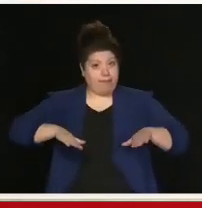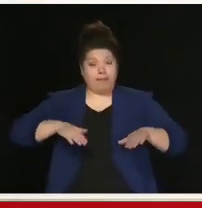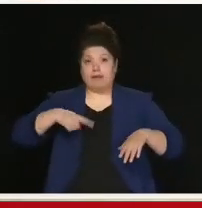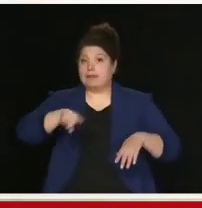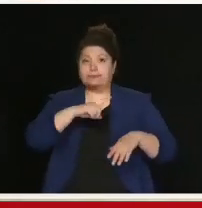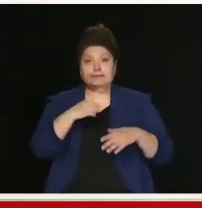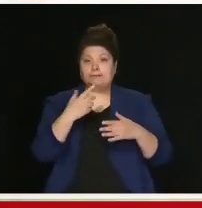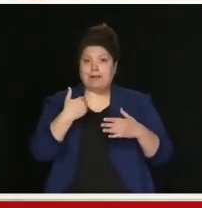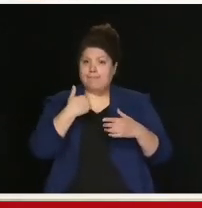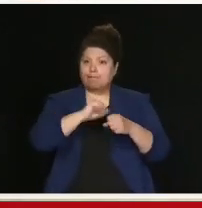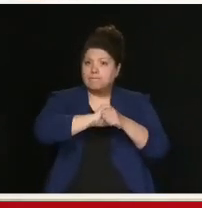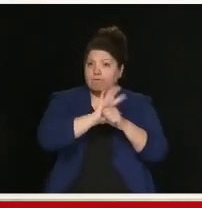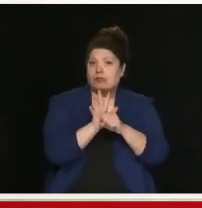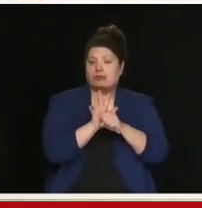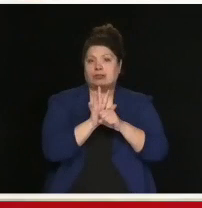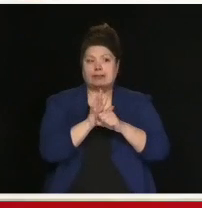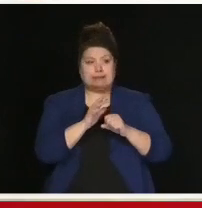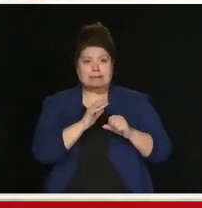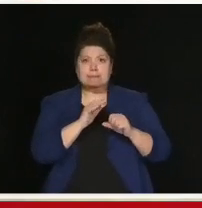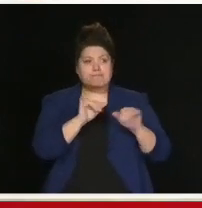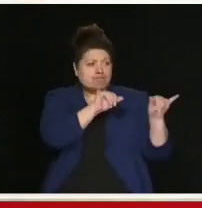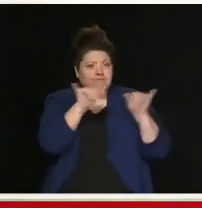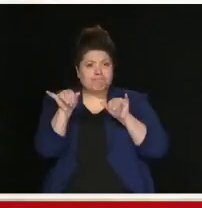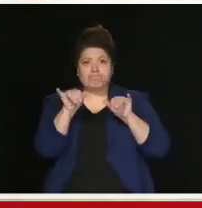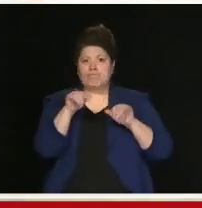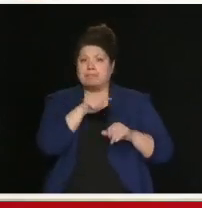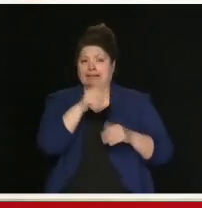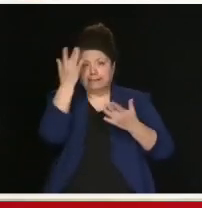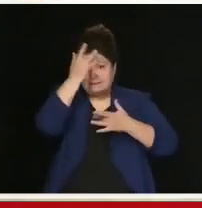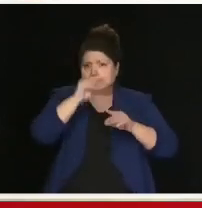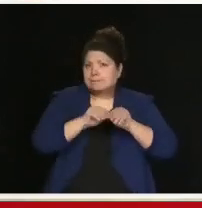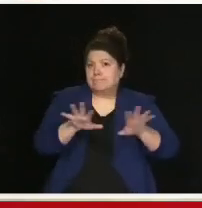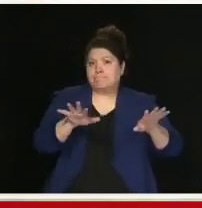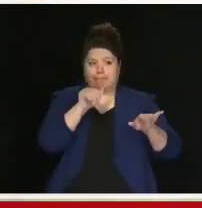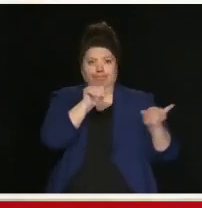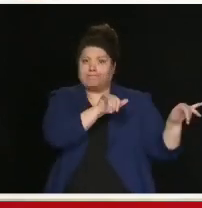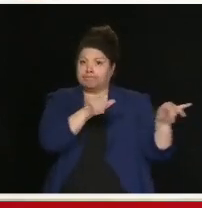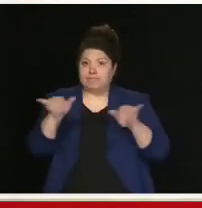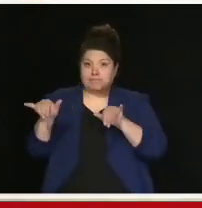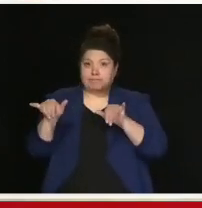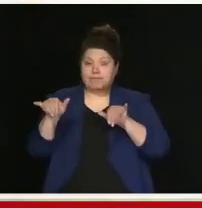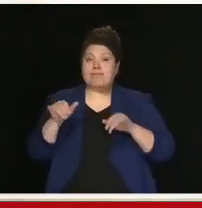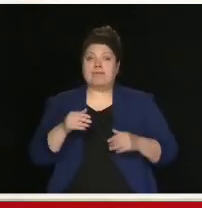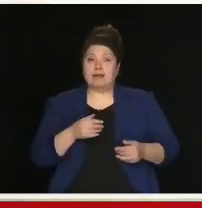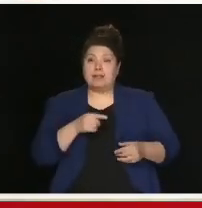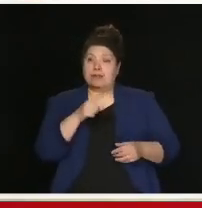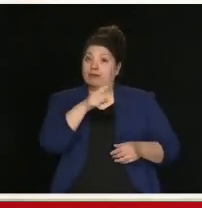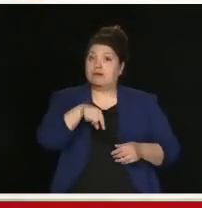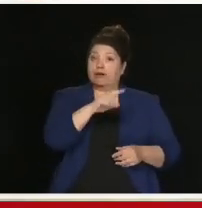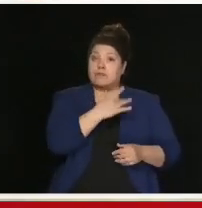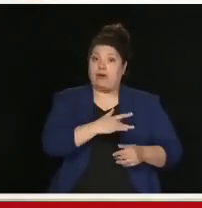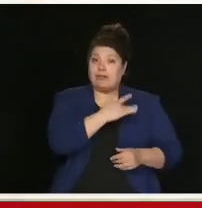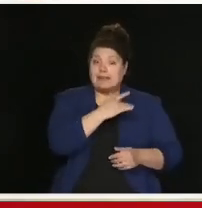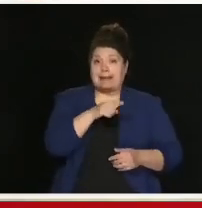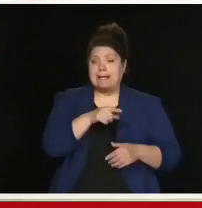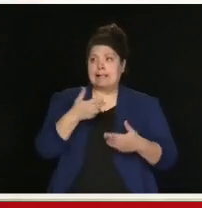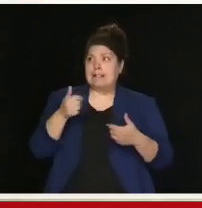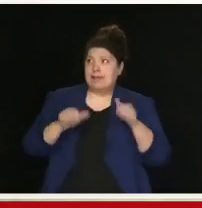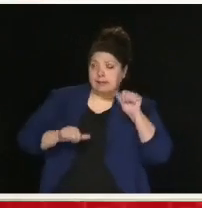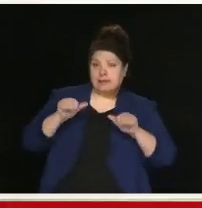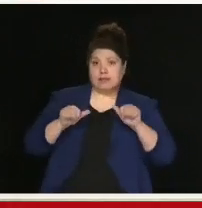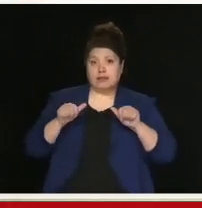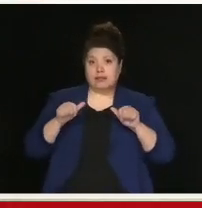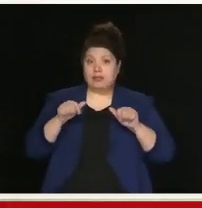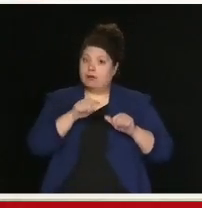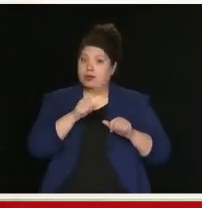pandemic effects or the intensity of the pandemic and the crisis are a bit uncertain to see how they can use